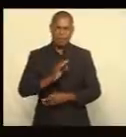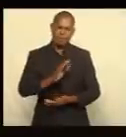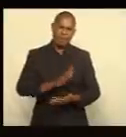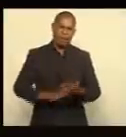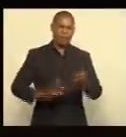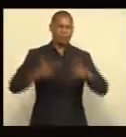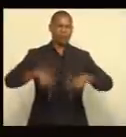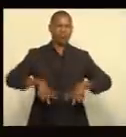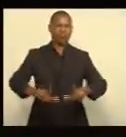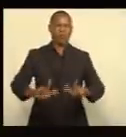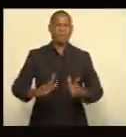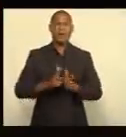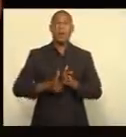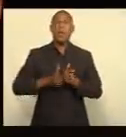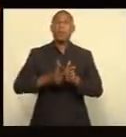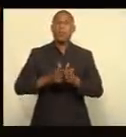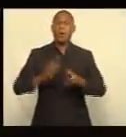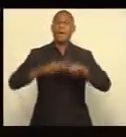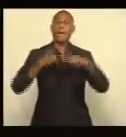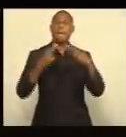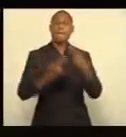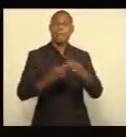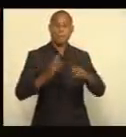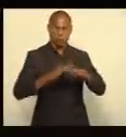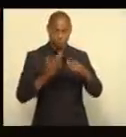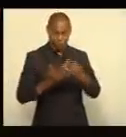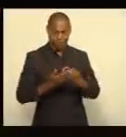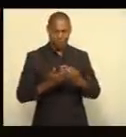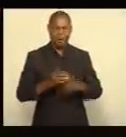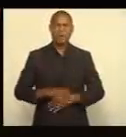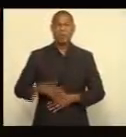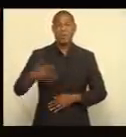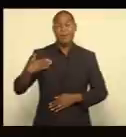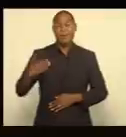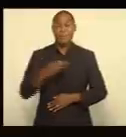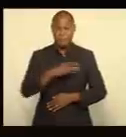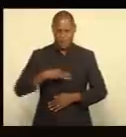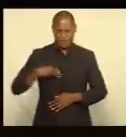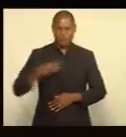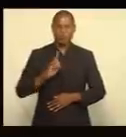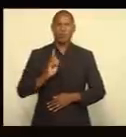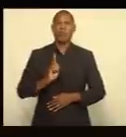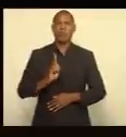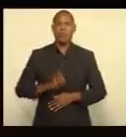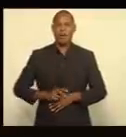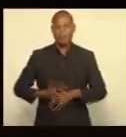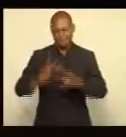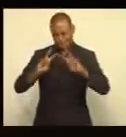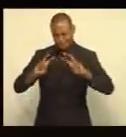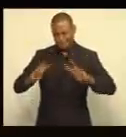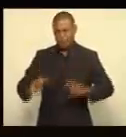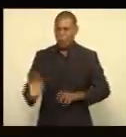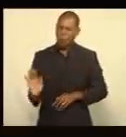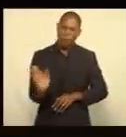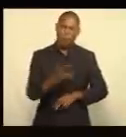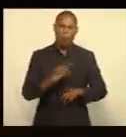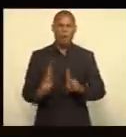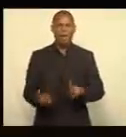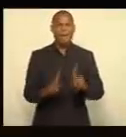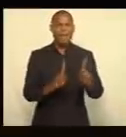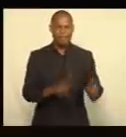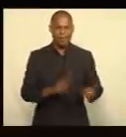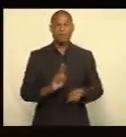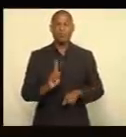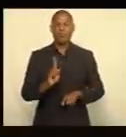Tavakumbu Lautoka with her family, and the health ministry is still trying to track down all the attendees of this funeral, as this funeral is now marked as